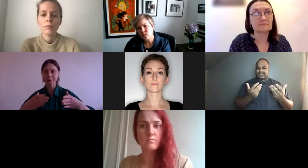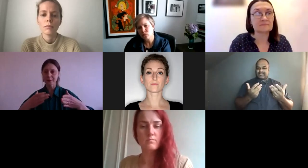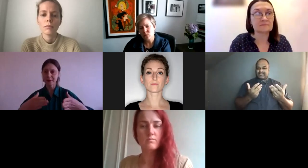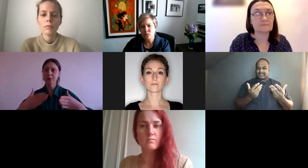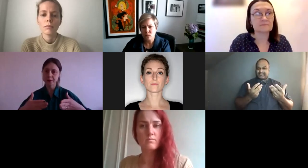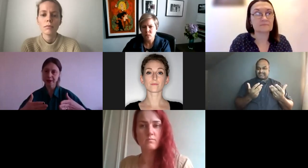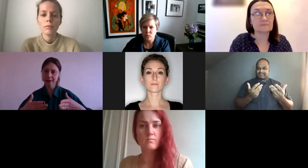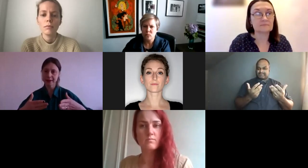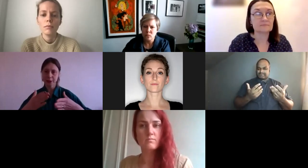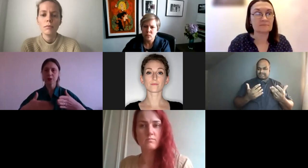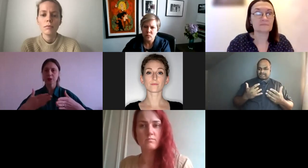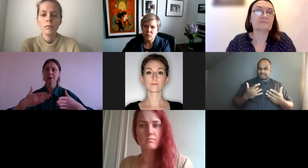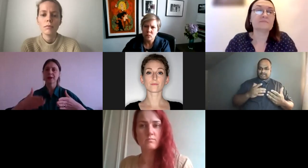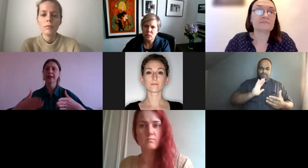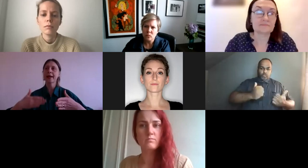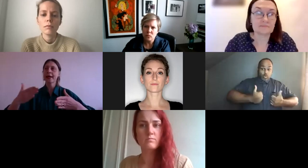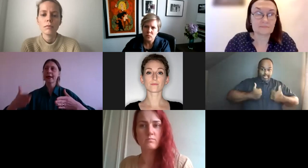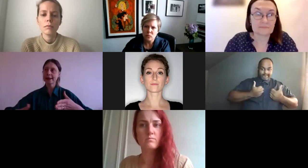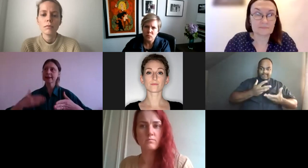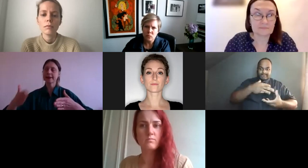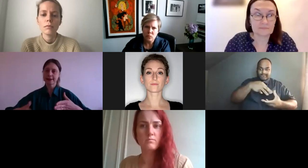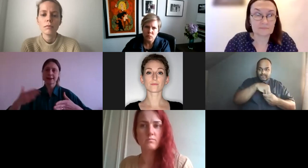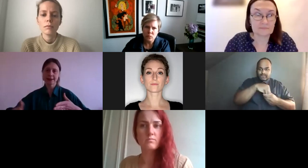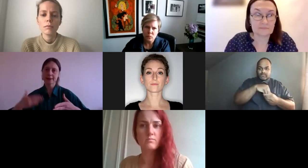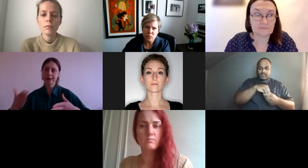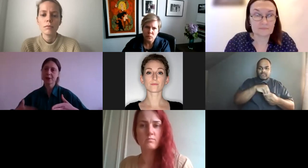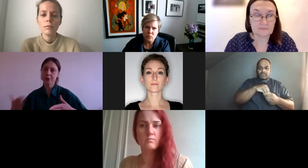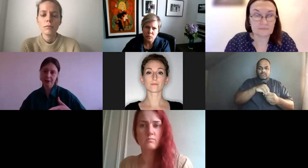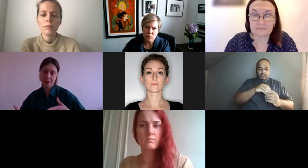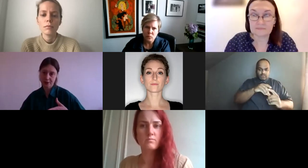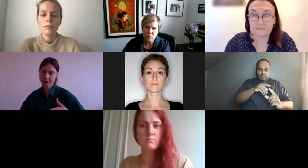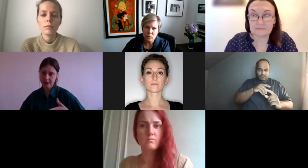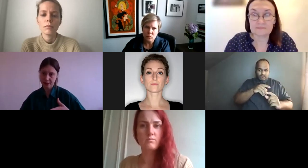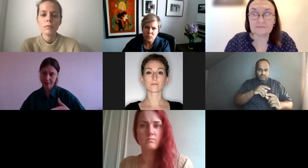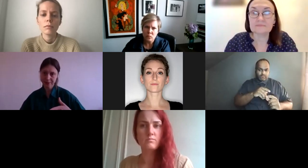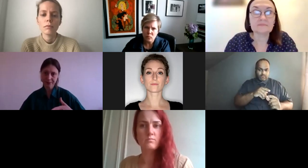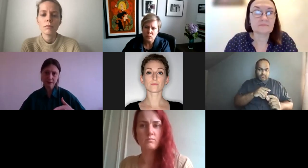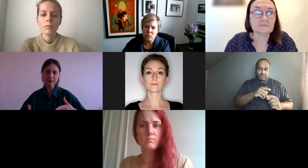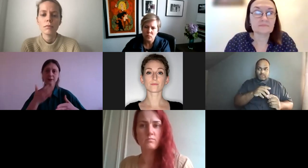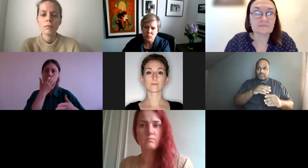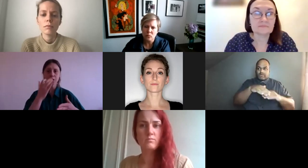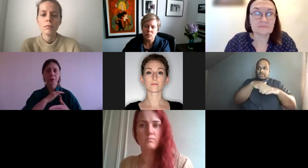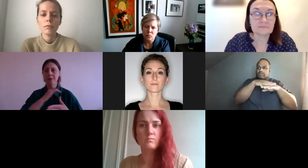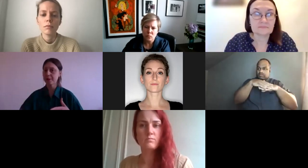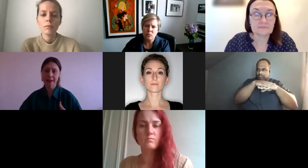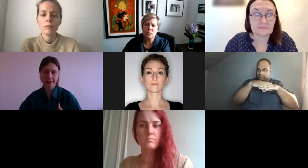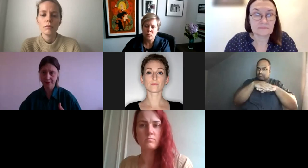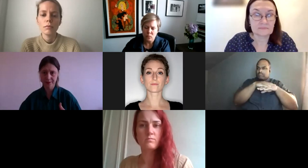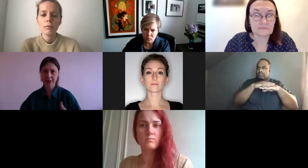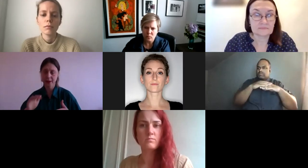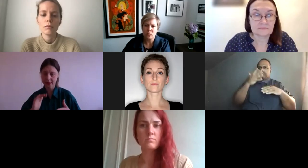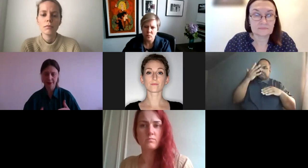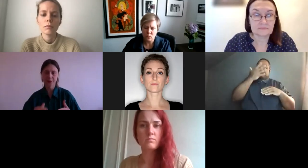aesthetical way of being. Inclusion was like ethical and aesthetical way of being of this family from the